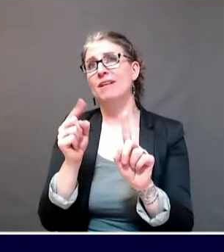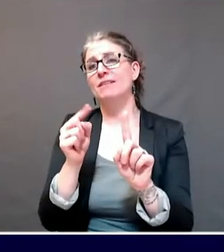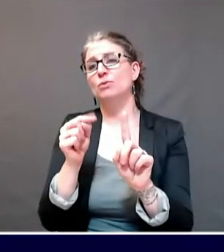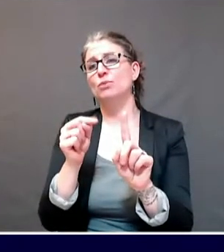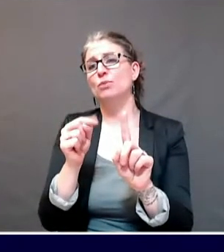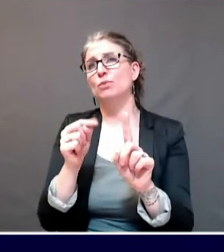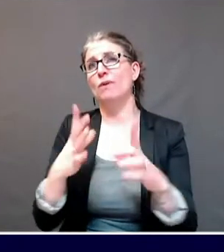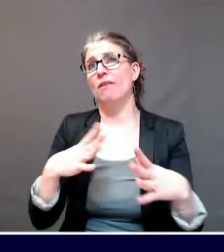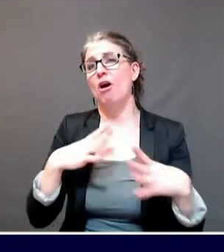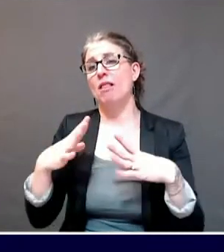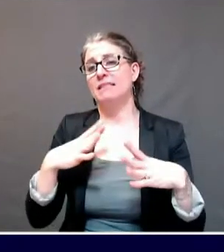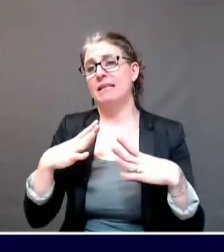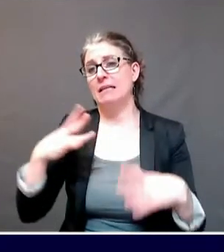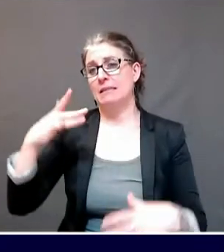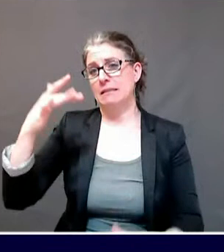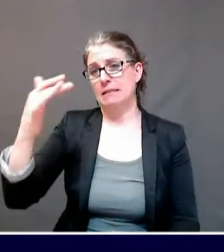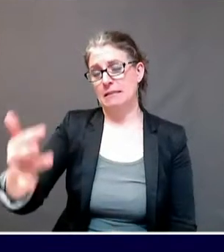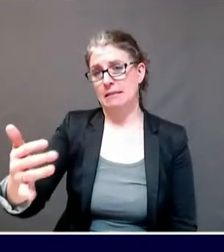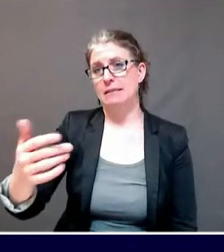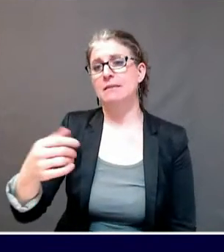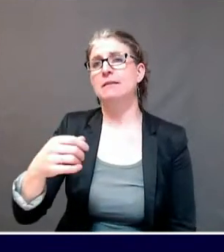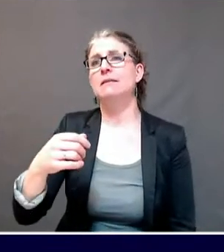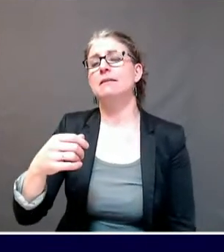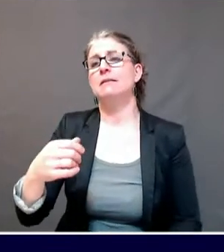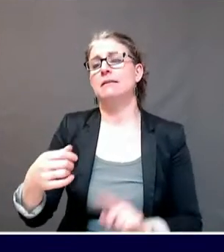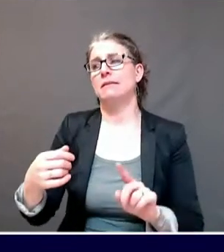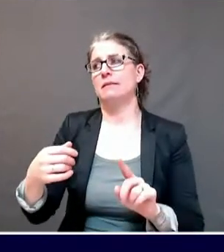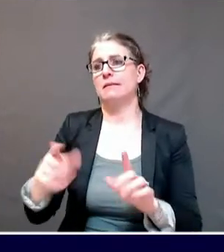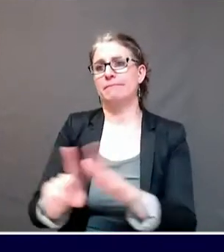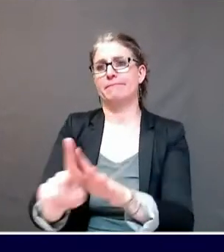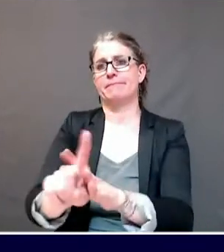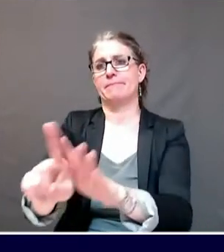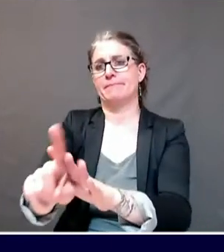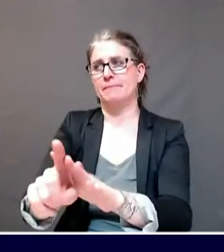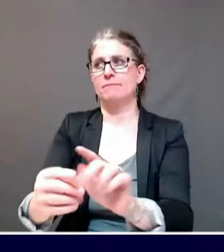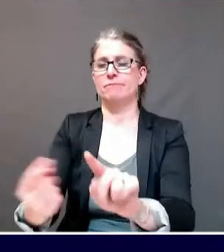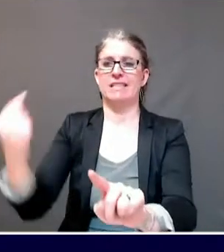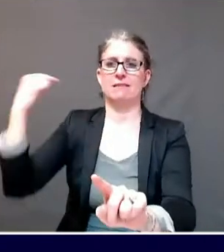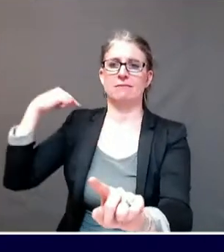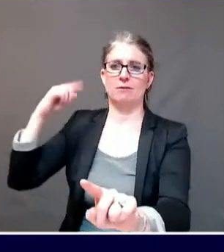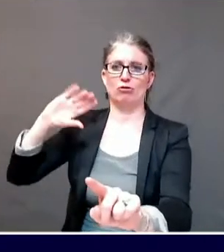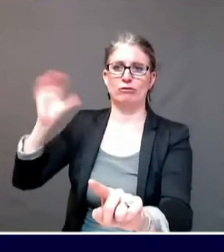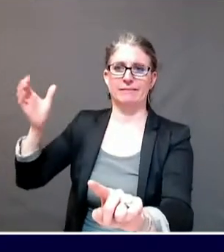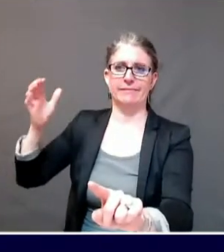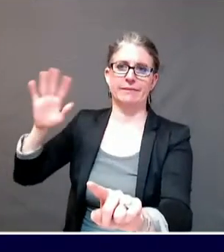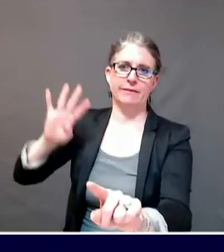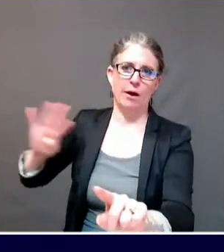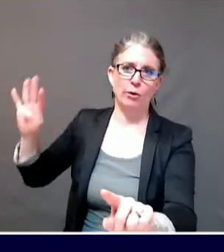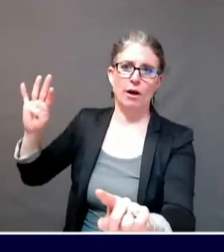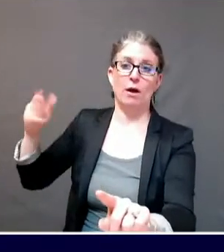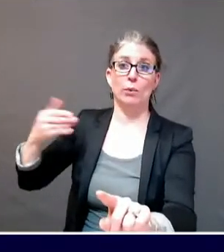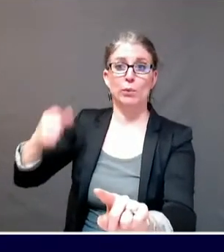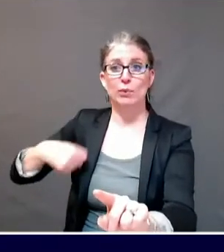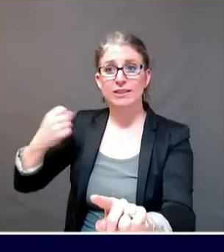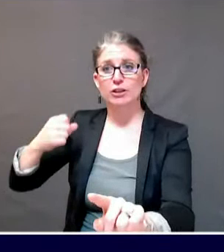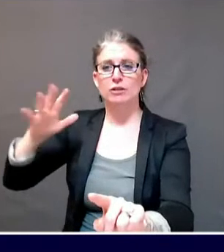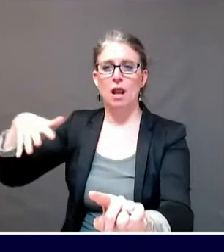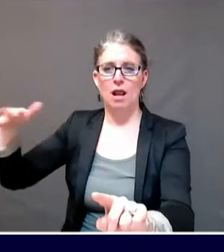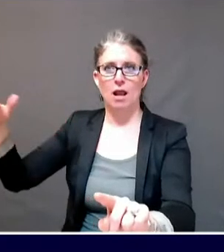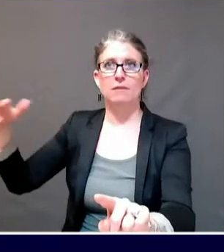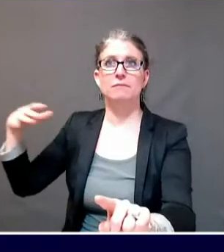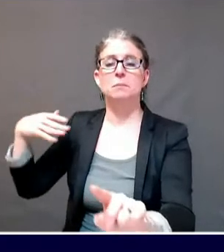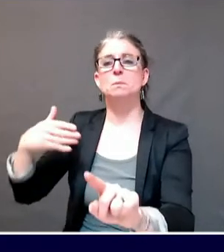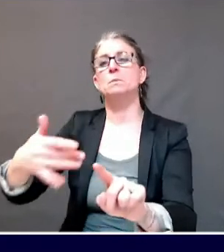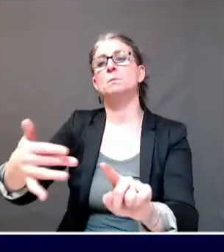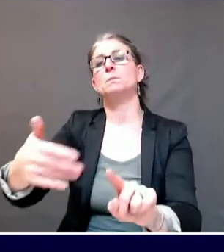The data in the last few days following New Year's Day, is there any